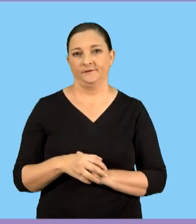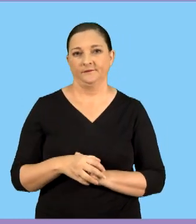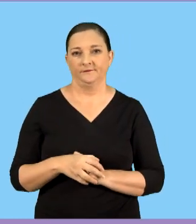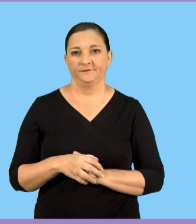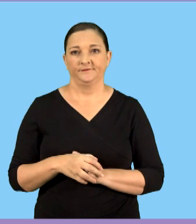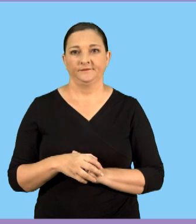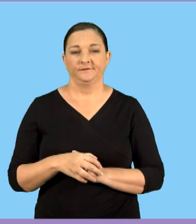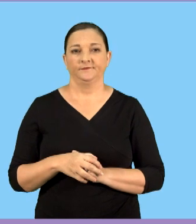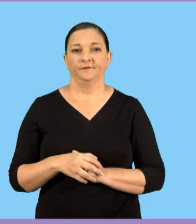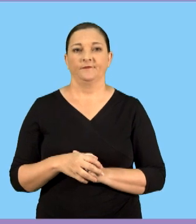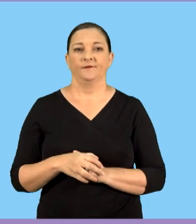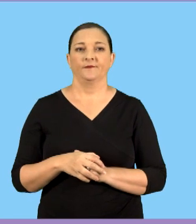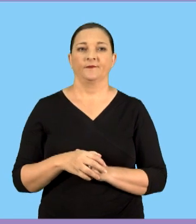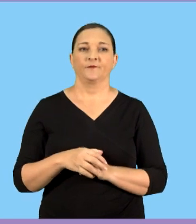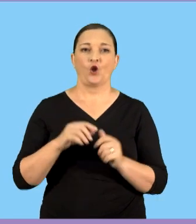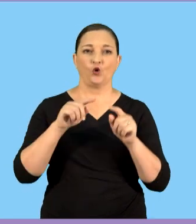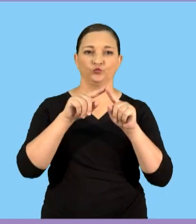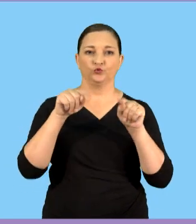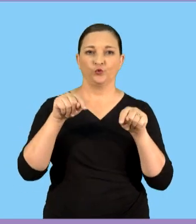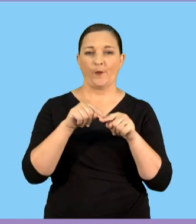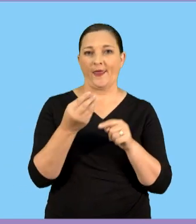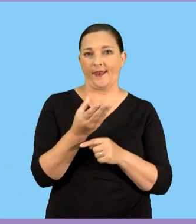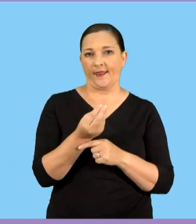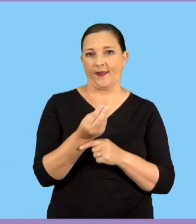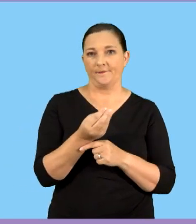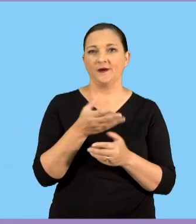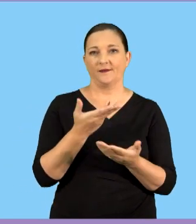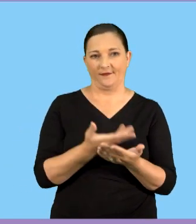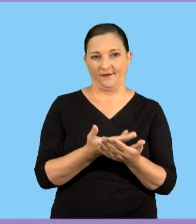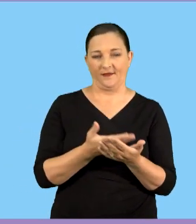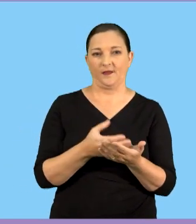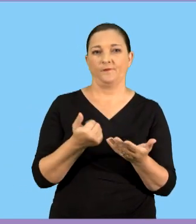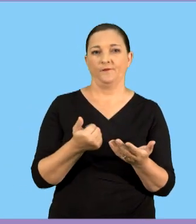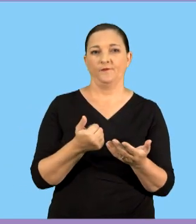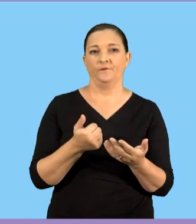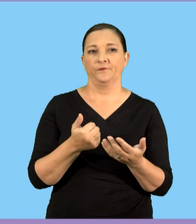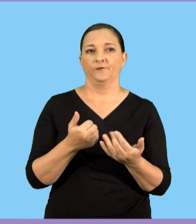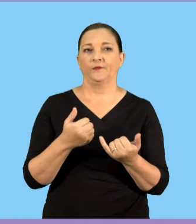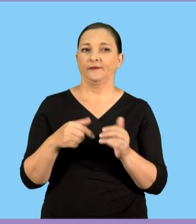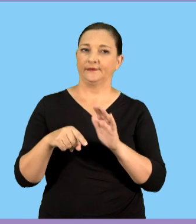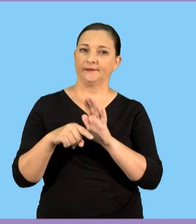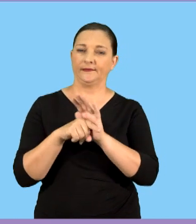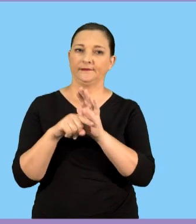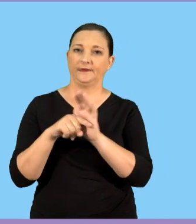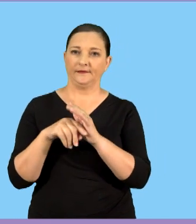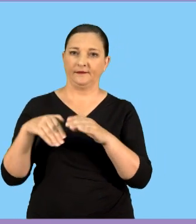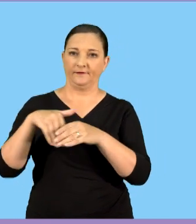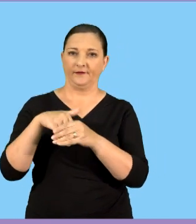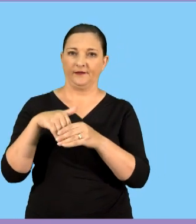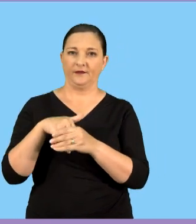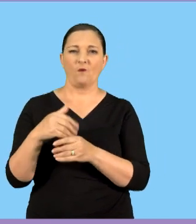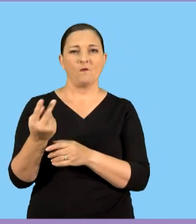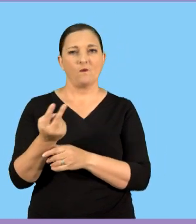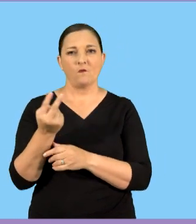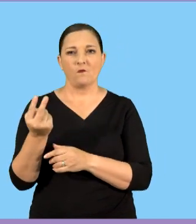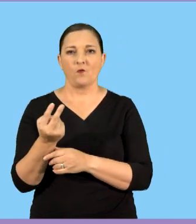negative 3. So a square number is produced from a positive integer and a negative integer.